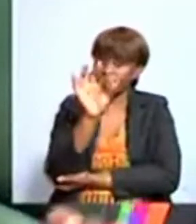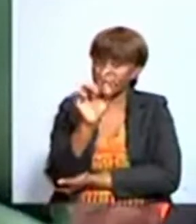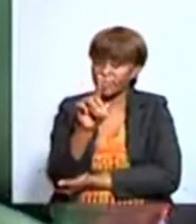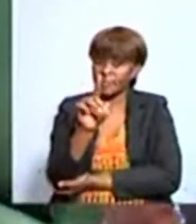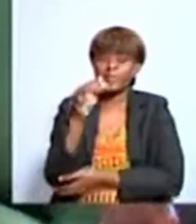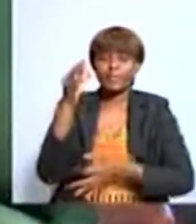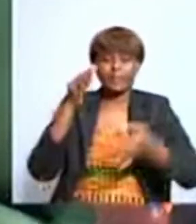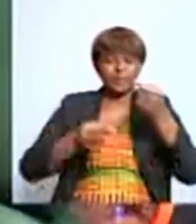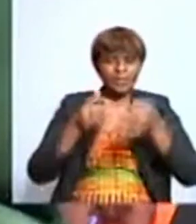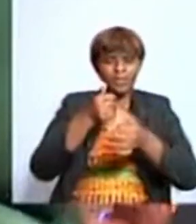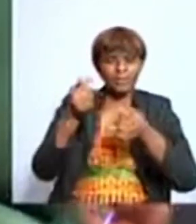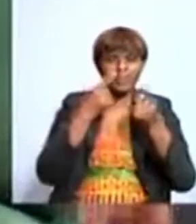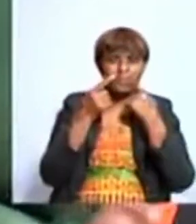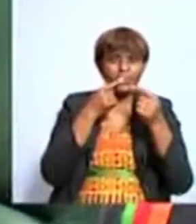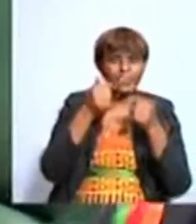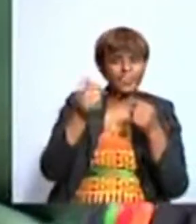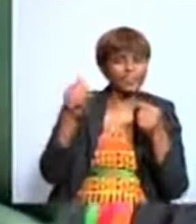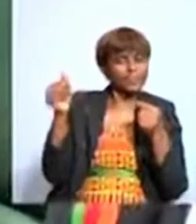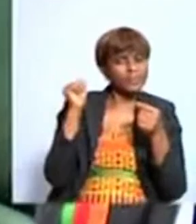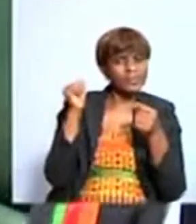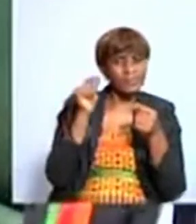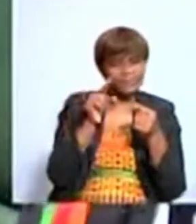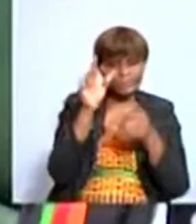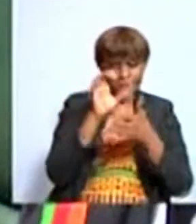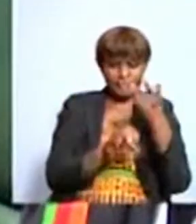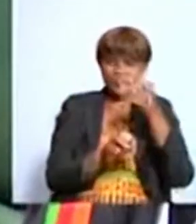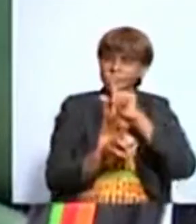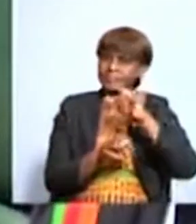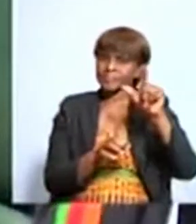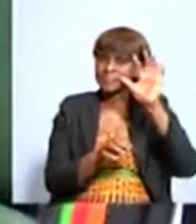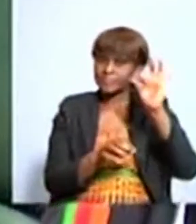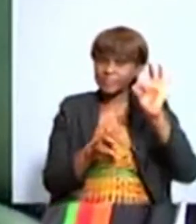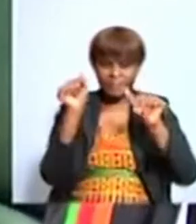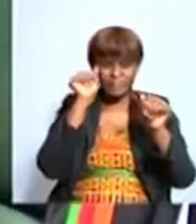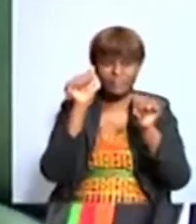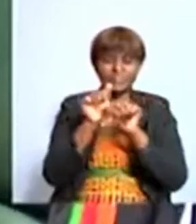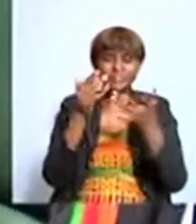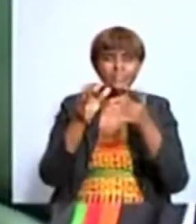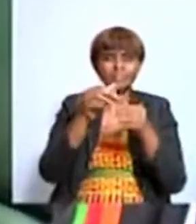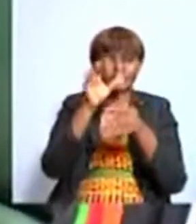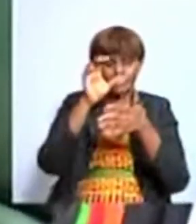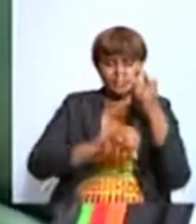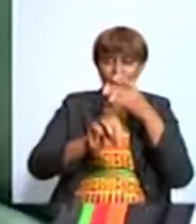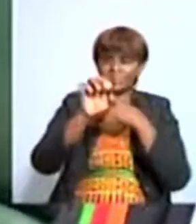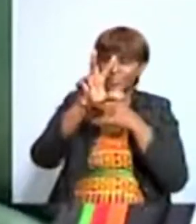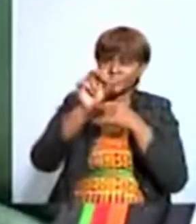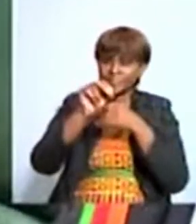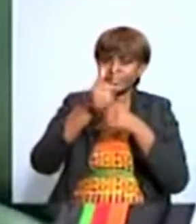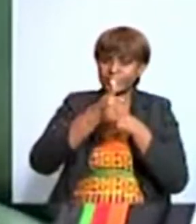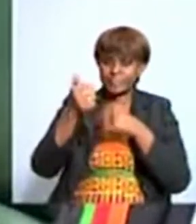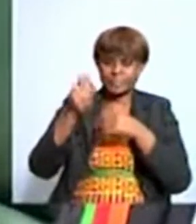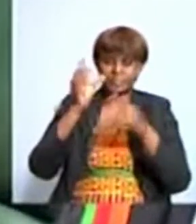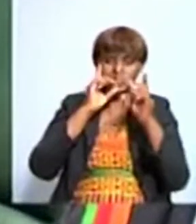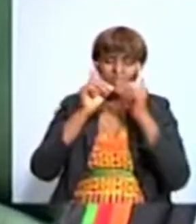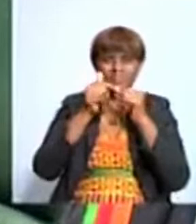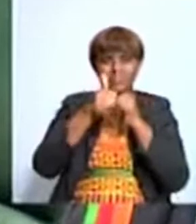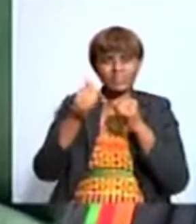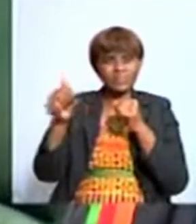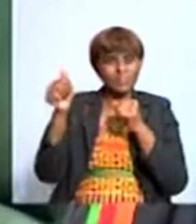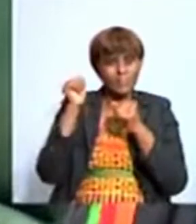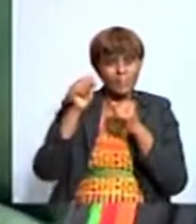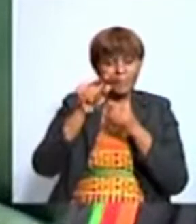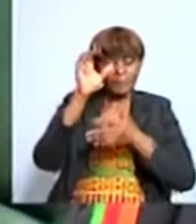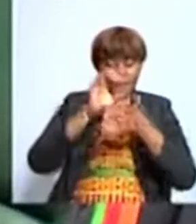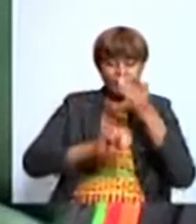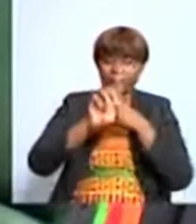judgment. Any debate? Any objection? Clause 29 is agreed to. Clause 30, appeals. Any debate? Any objection?